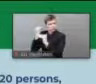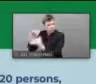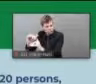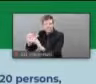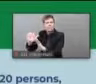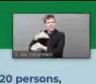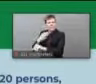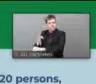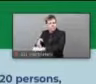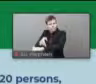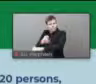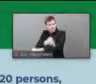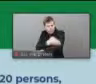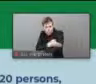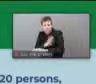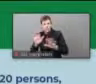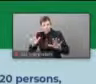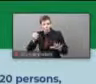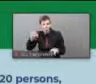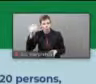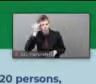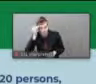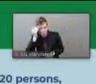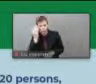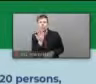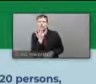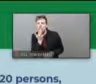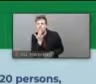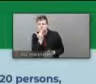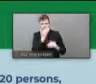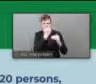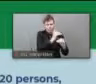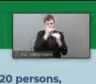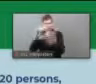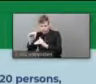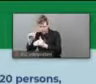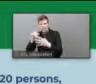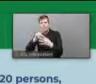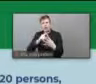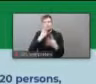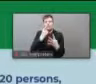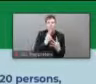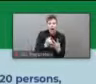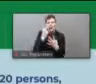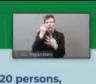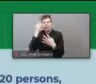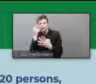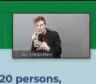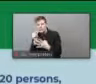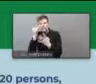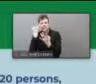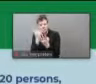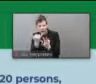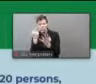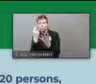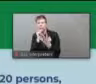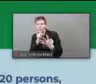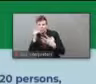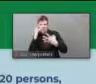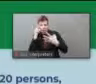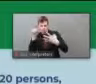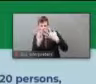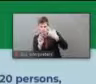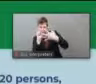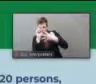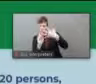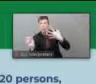red to green framework and begin to visit those businesses safely again. Remember,